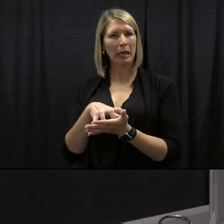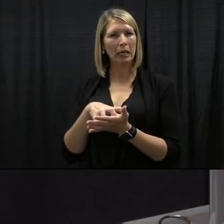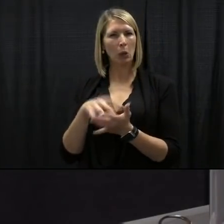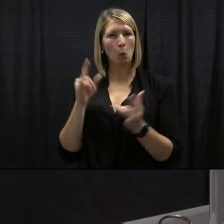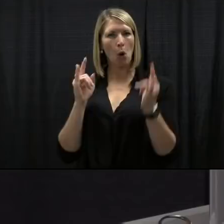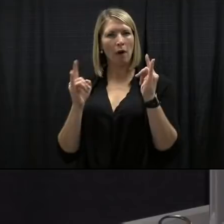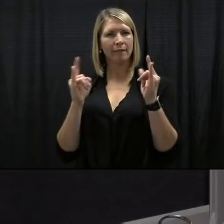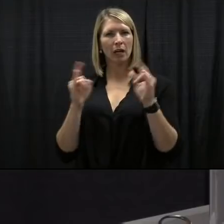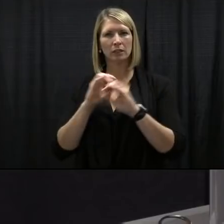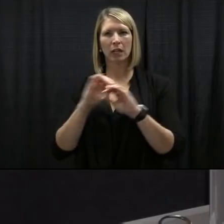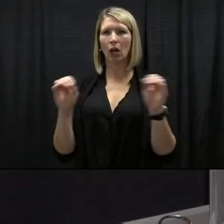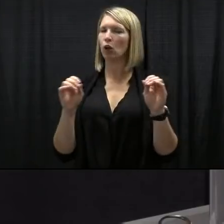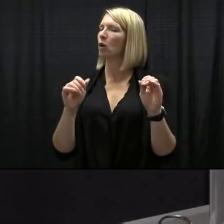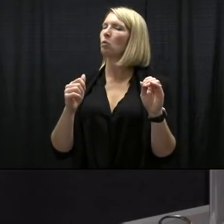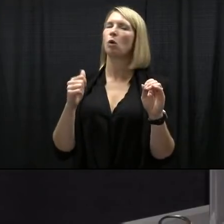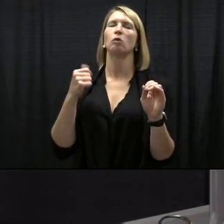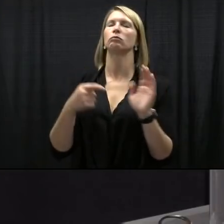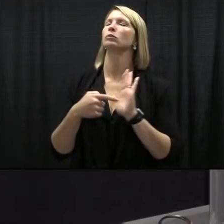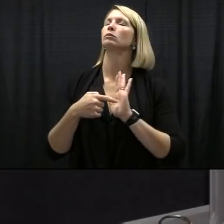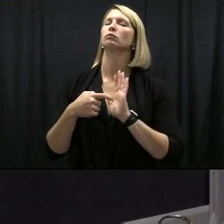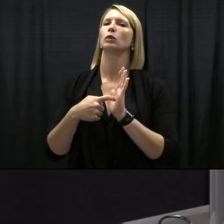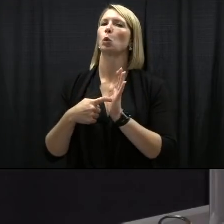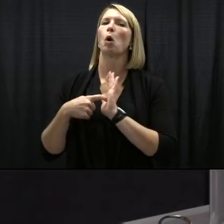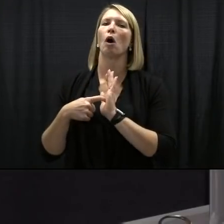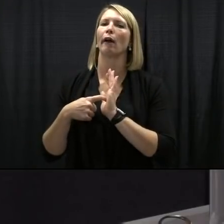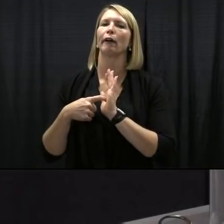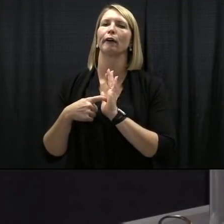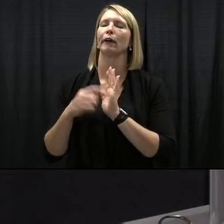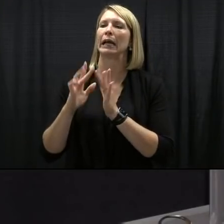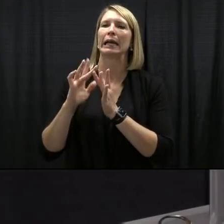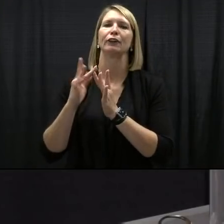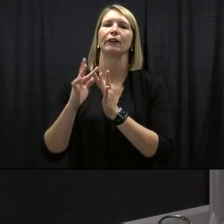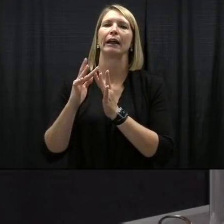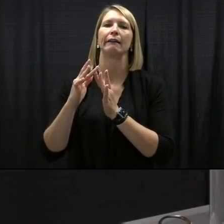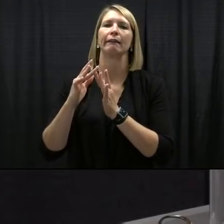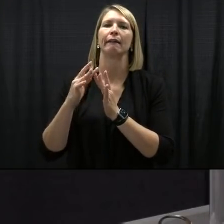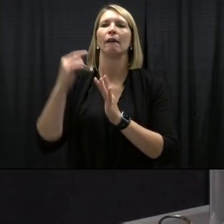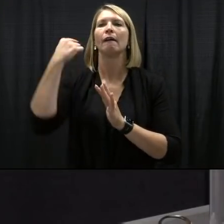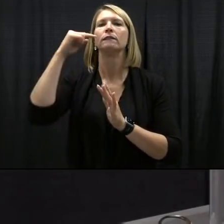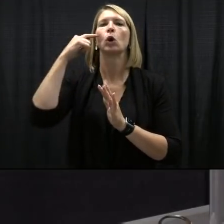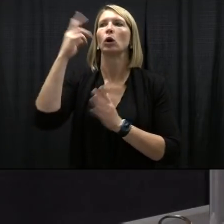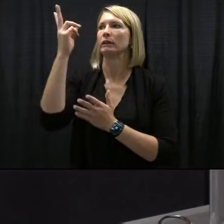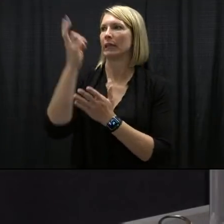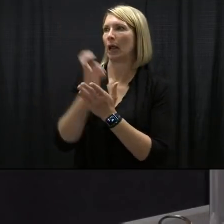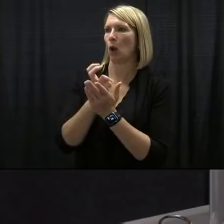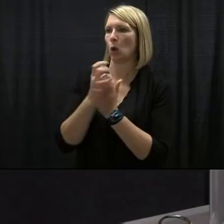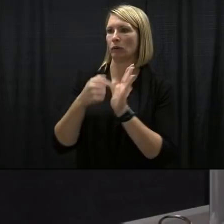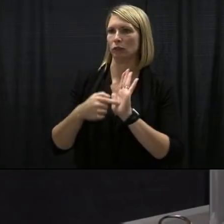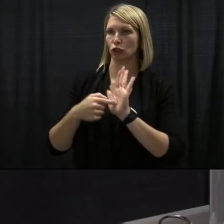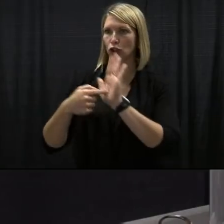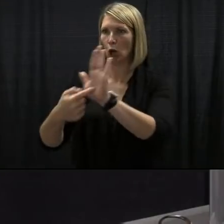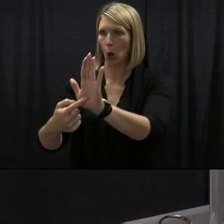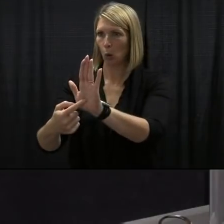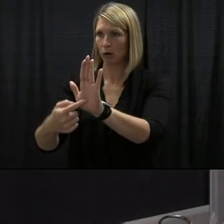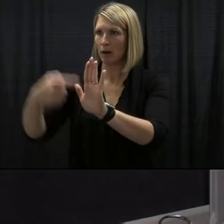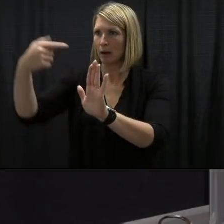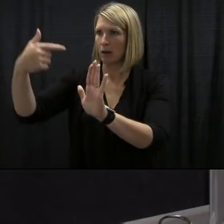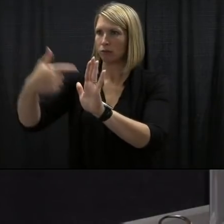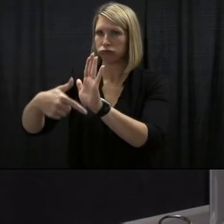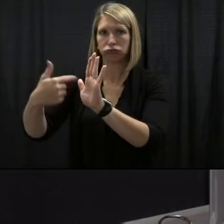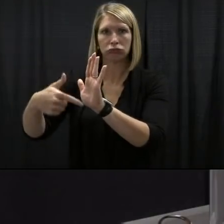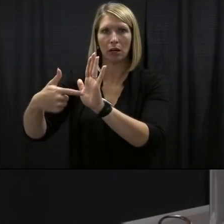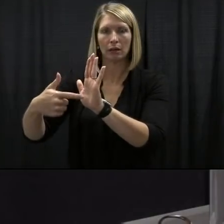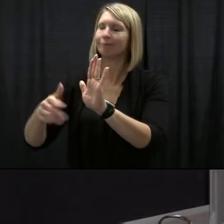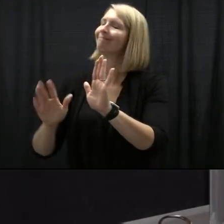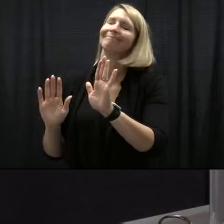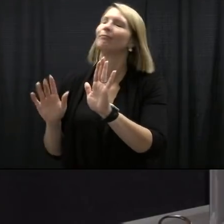week will not require an internet connection. So you do need an internet connection when you obviously download the smartphone app or when you download your